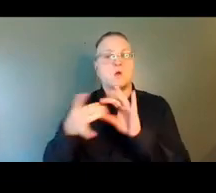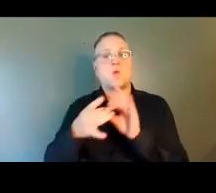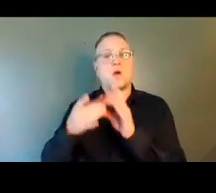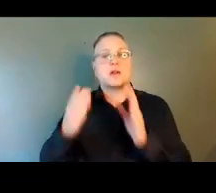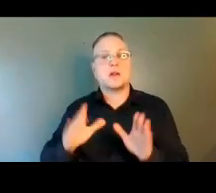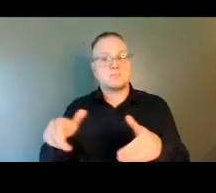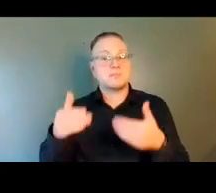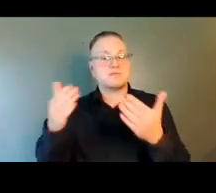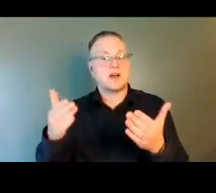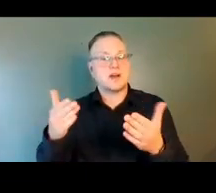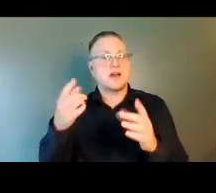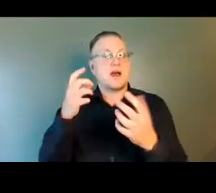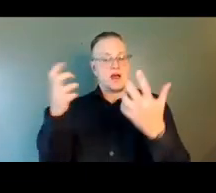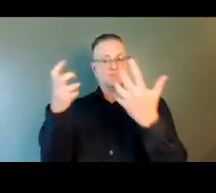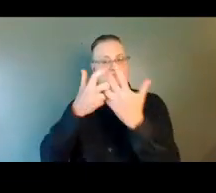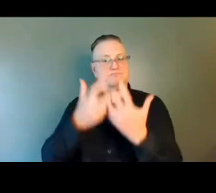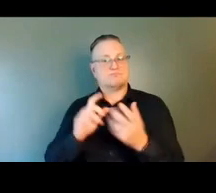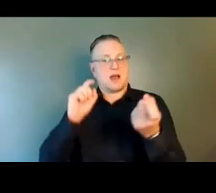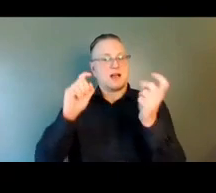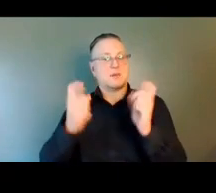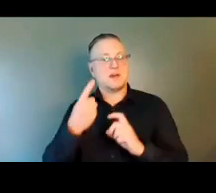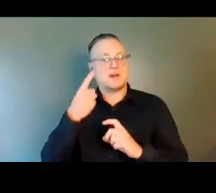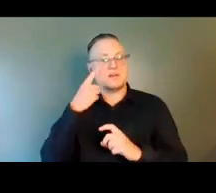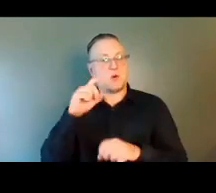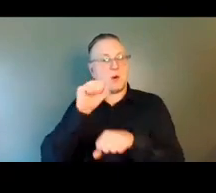throughout the state that work for the department.